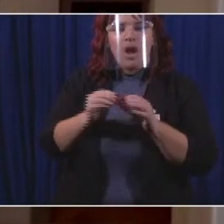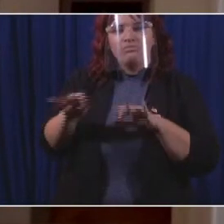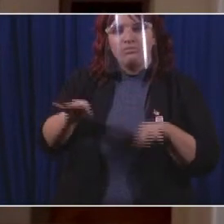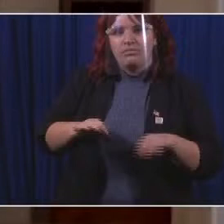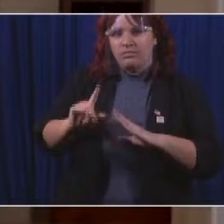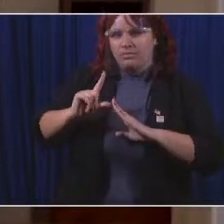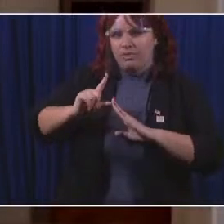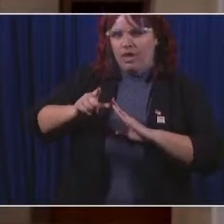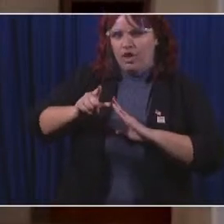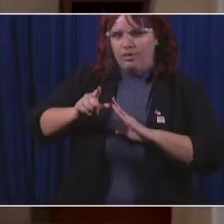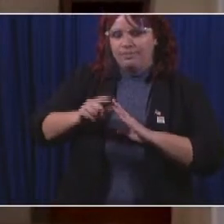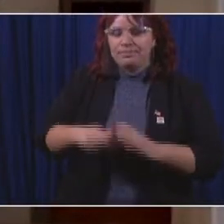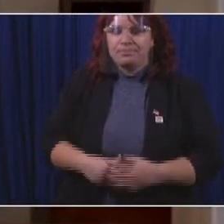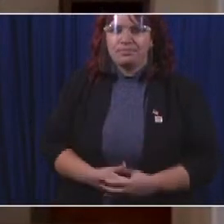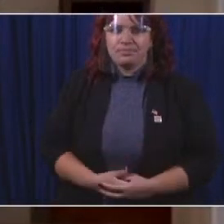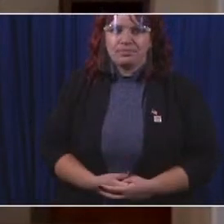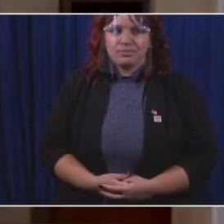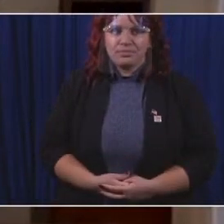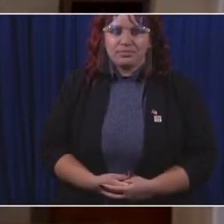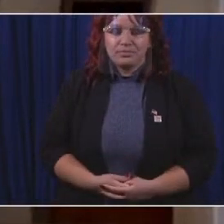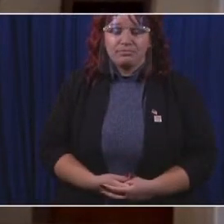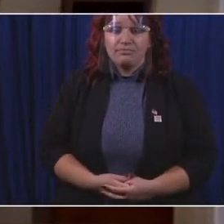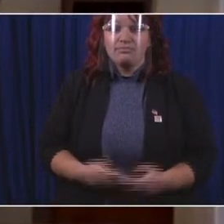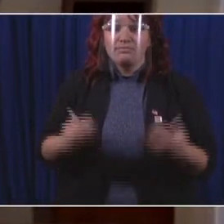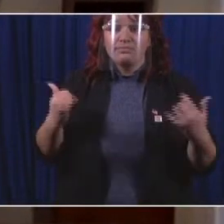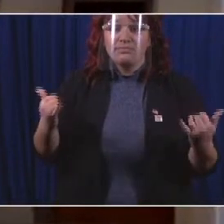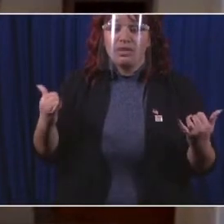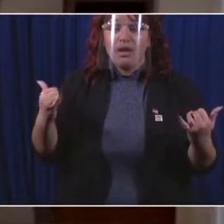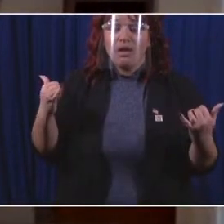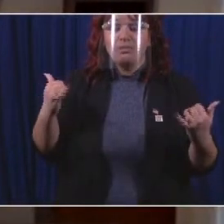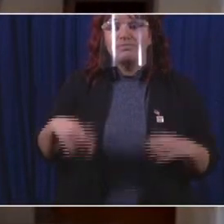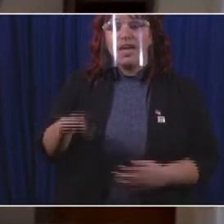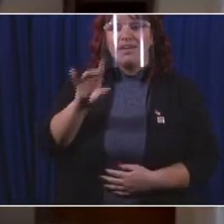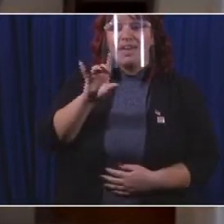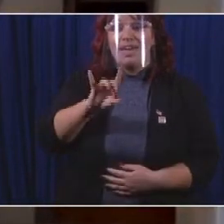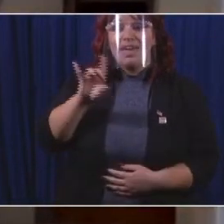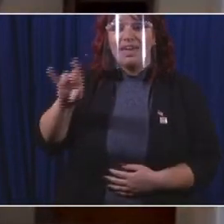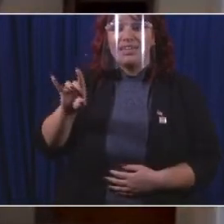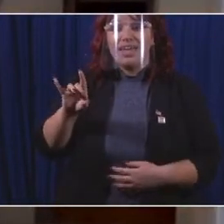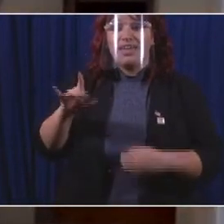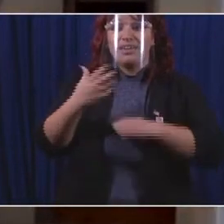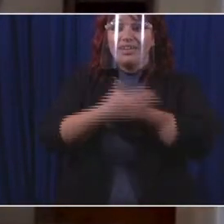go to our chart, top 88 counties. Excuse me.